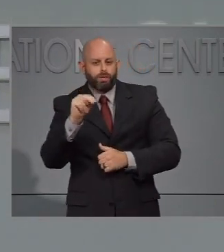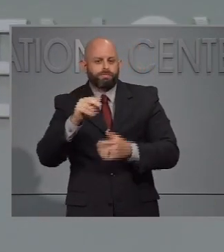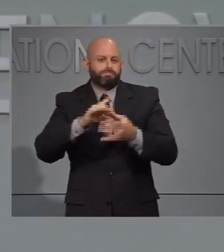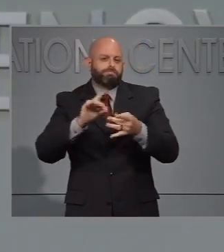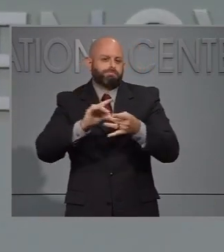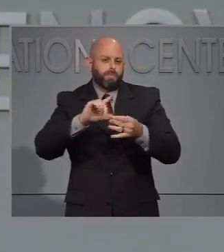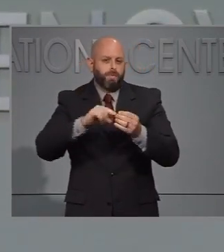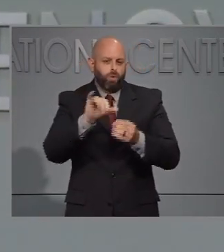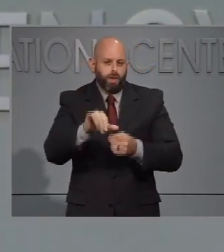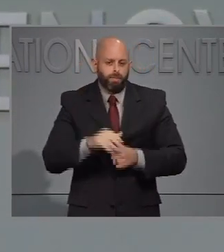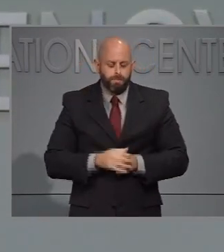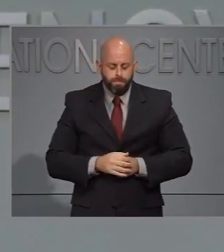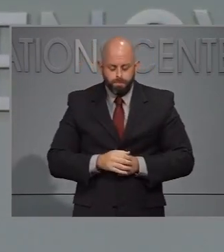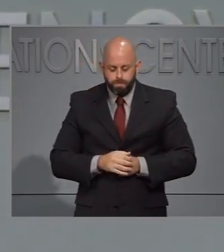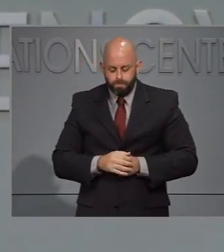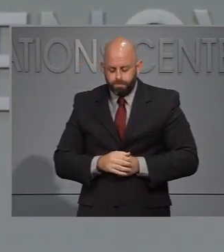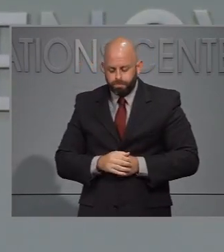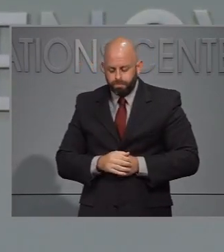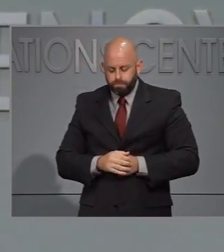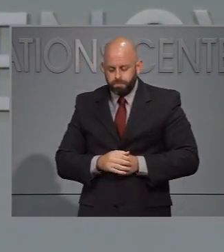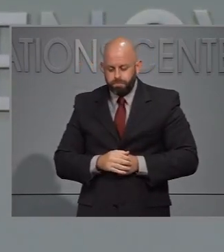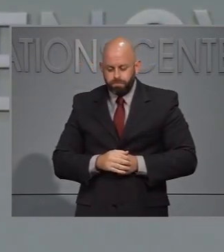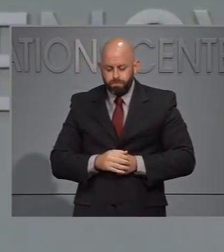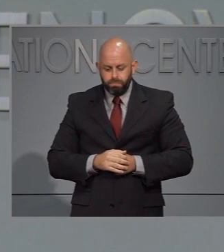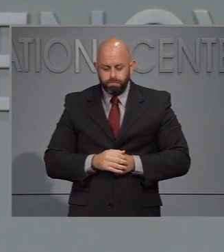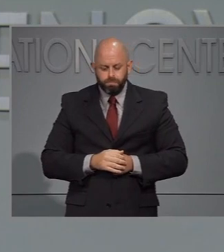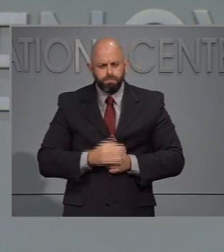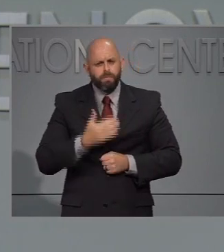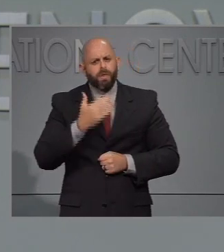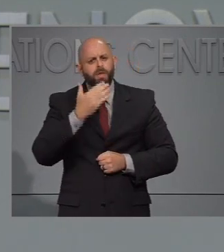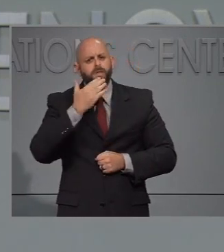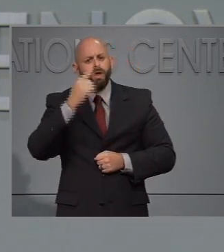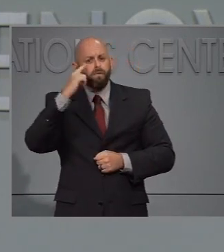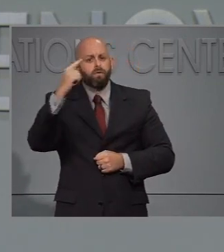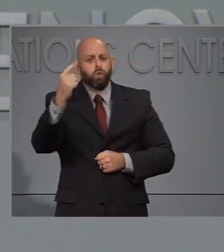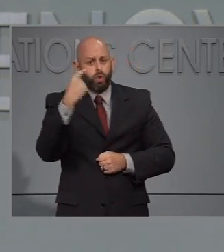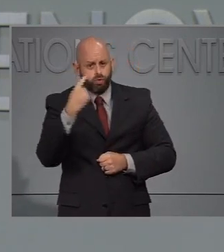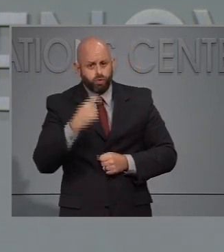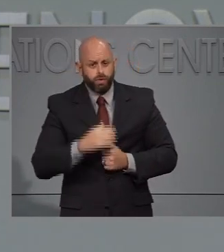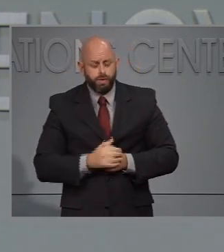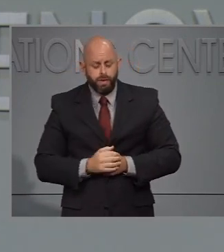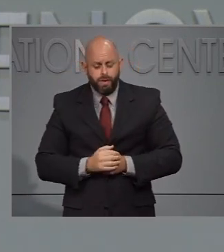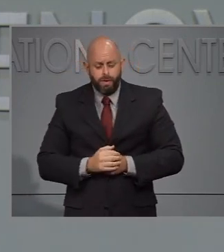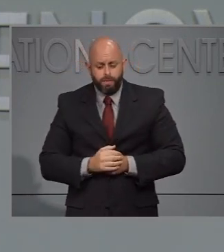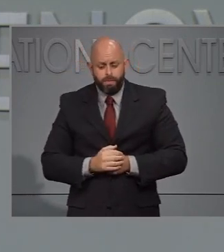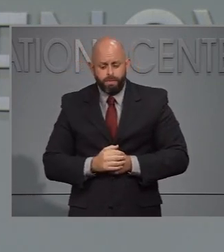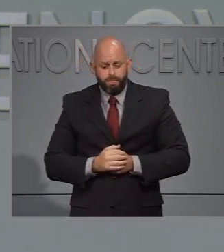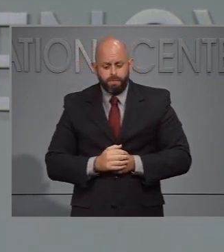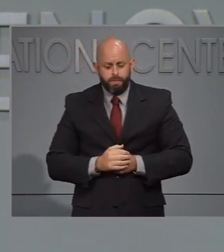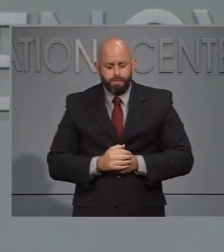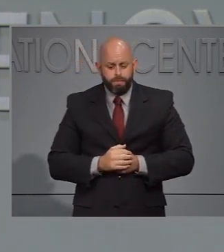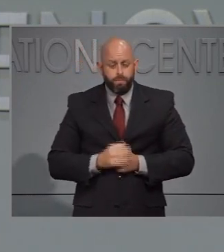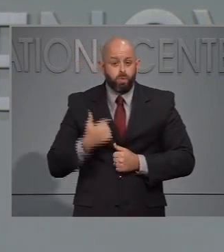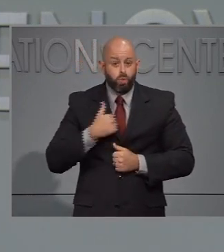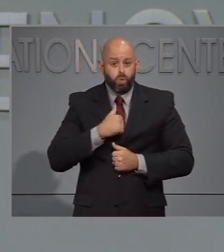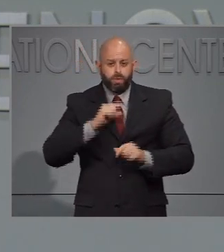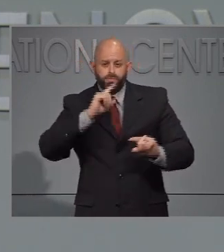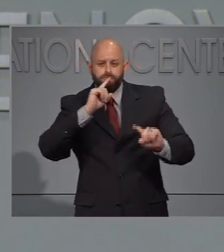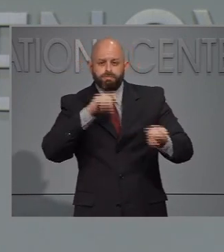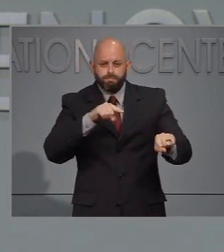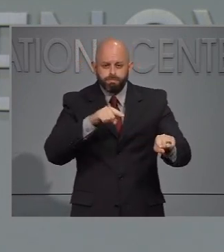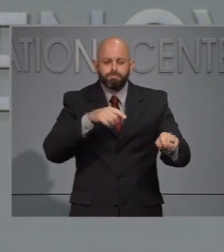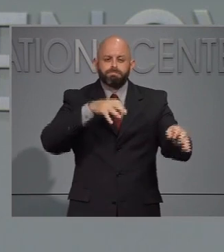Sure, thanks for that question. And while our guidance is specific to the K-12 public and charter schools, we